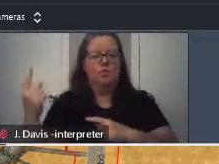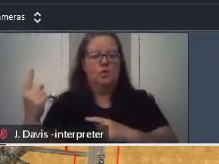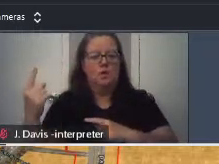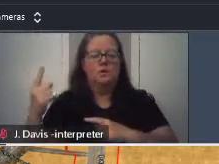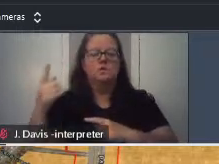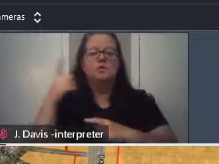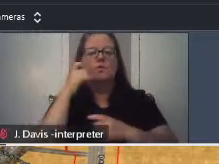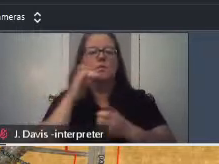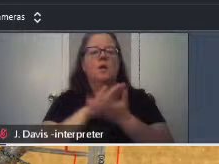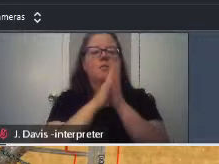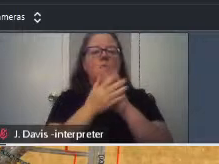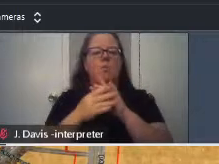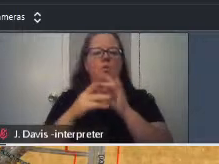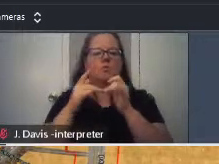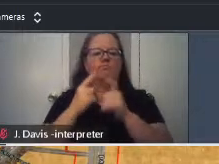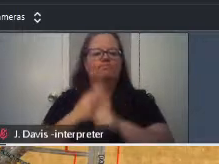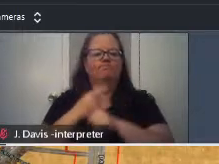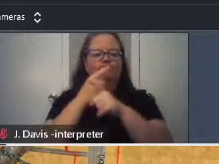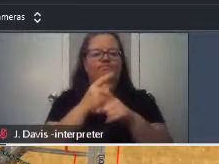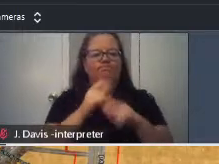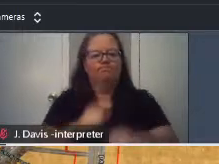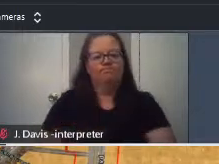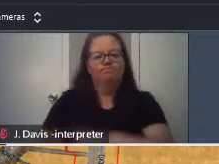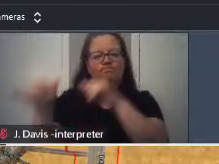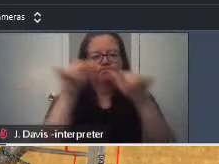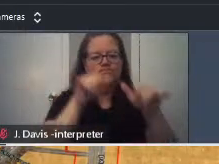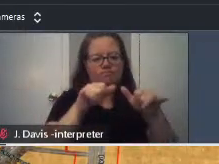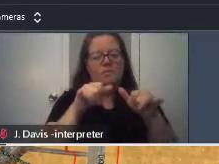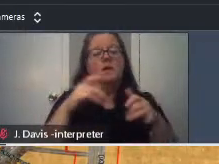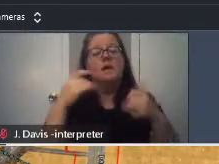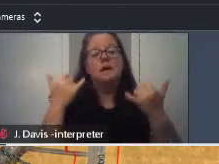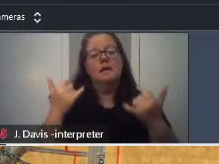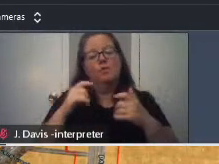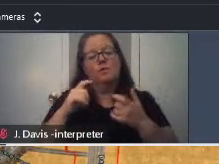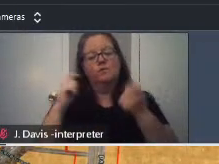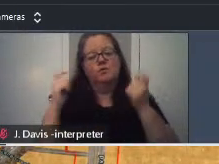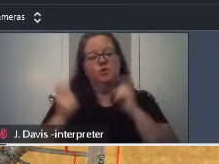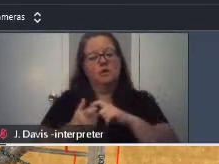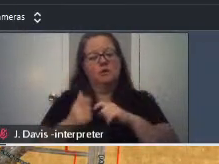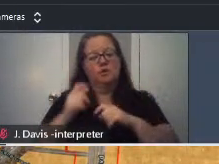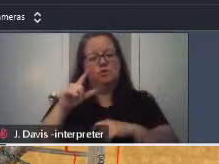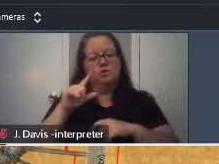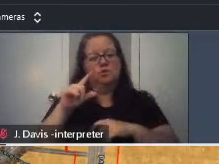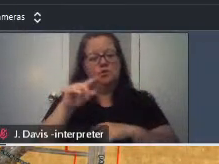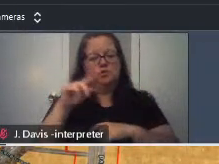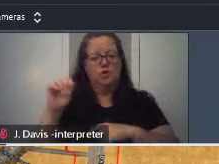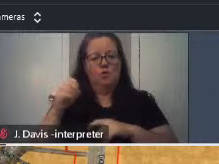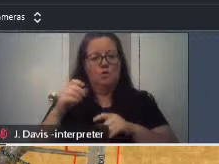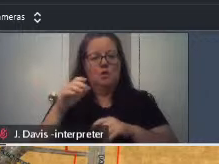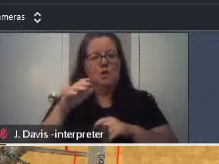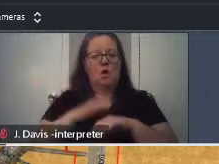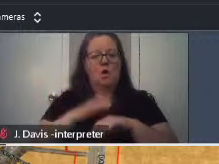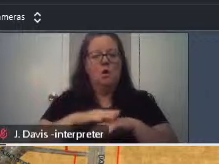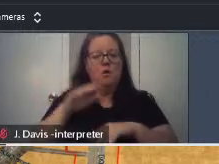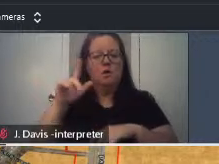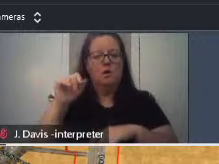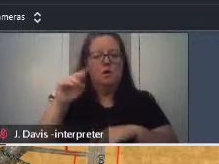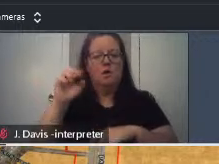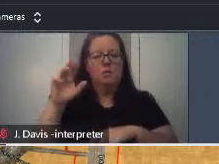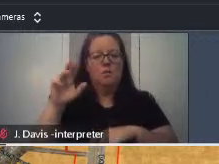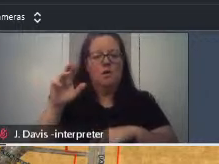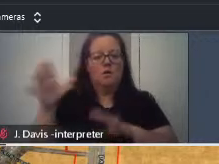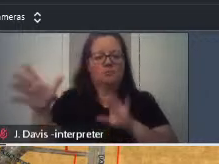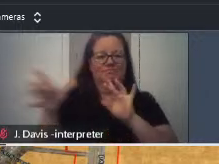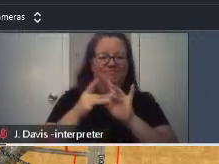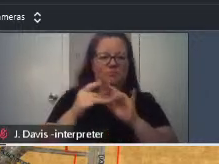these zoning districts. Now that we've changed the zoning along Lamar Avenue, that we also tie in that portion of